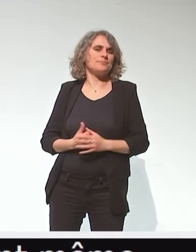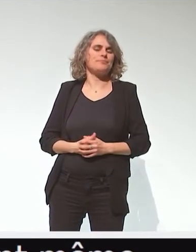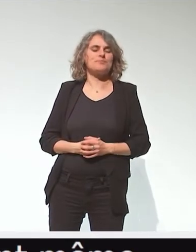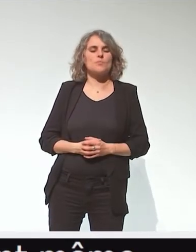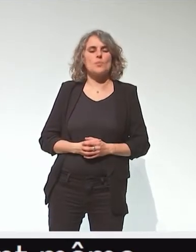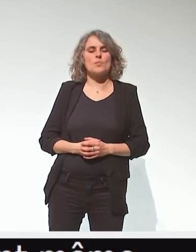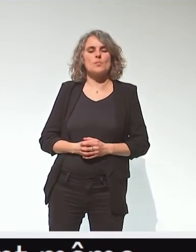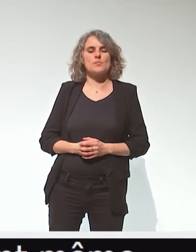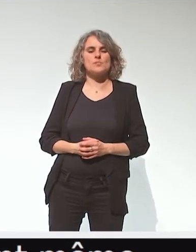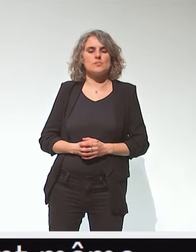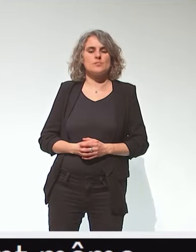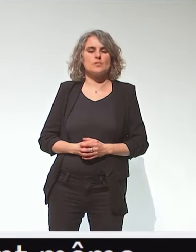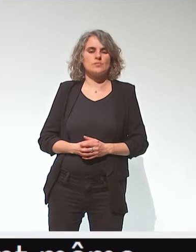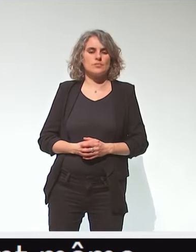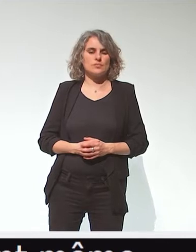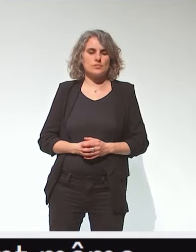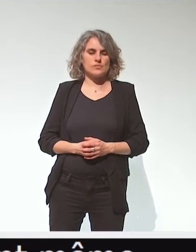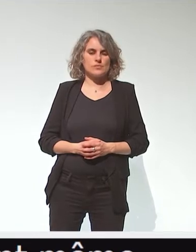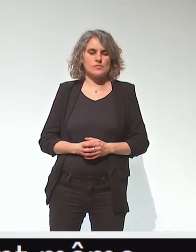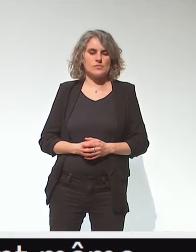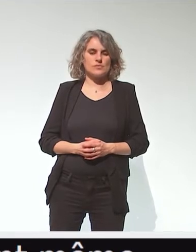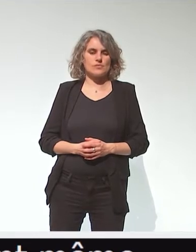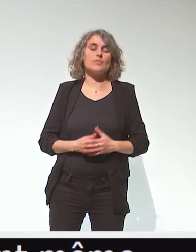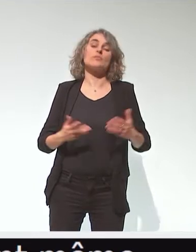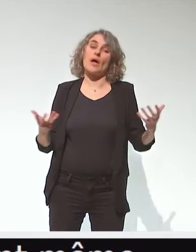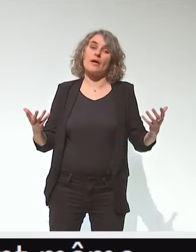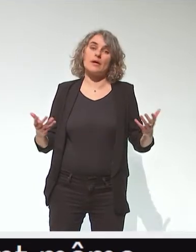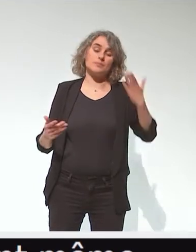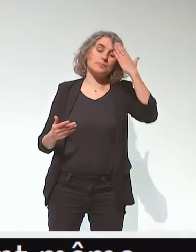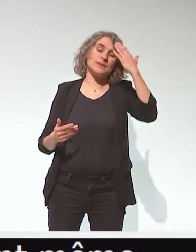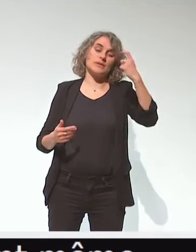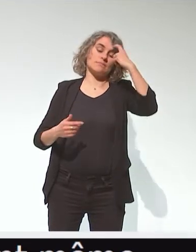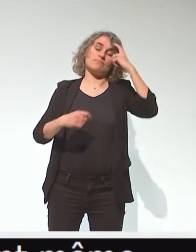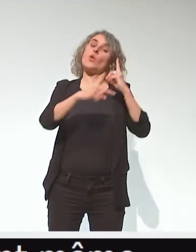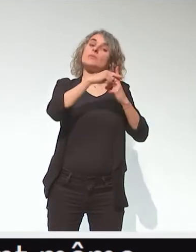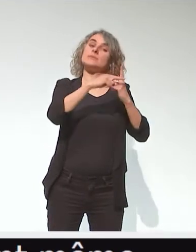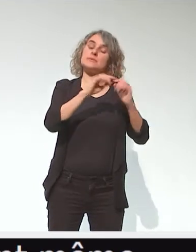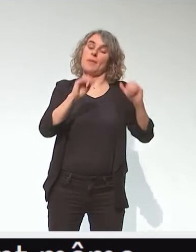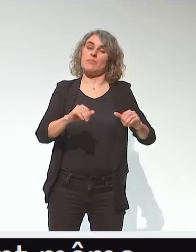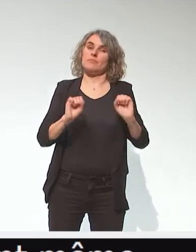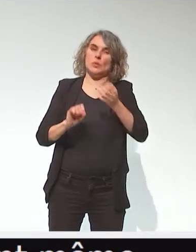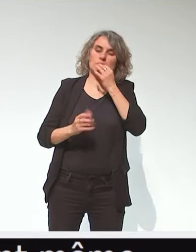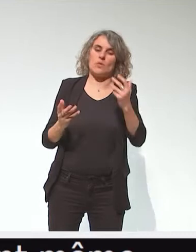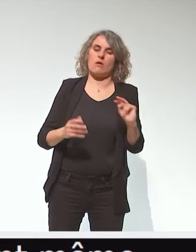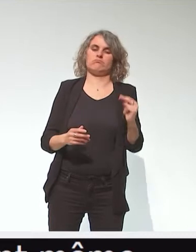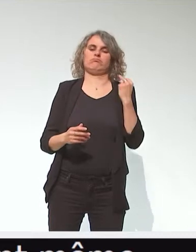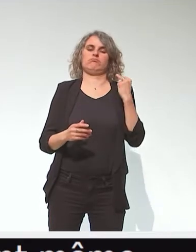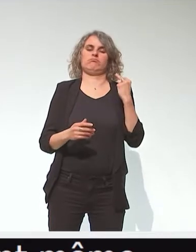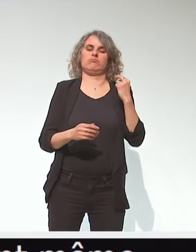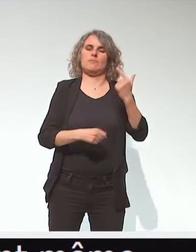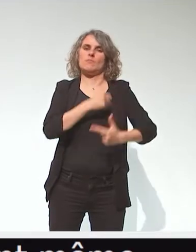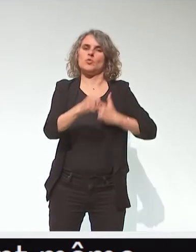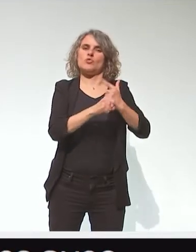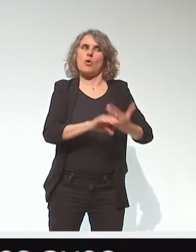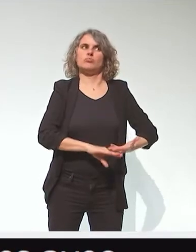optimistic, there is the last 2 years has also offered some new opportunities, especially, for